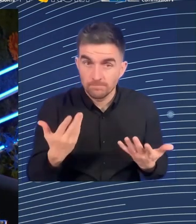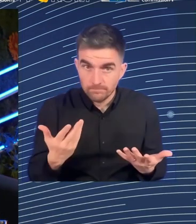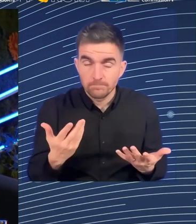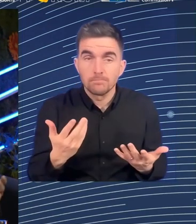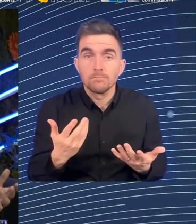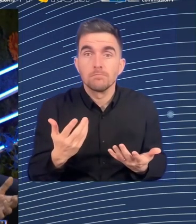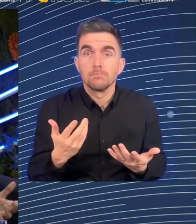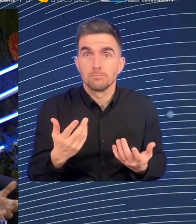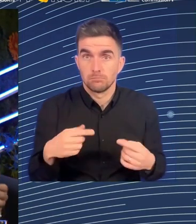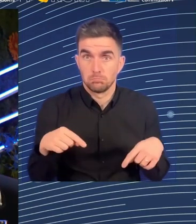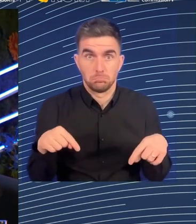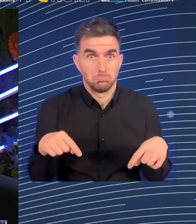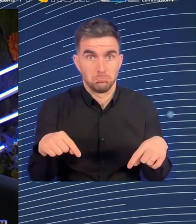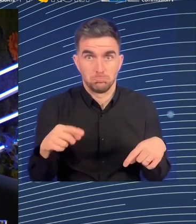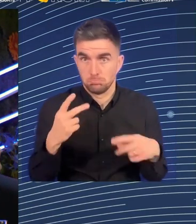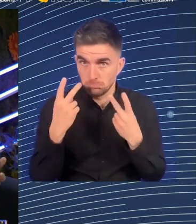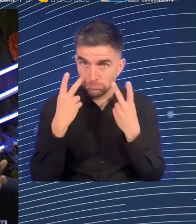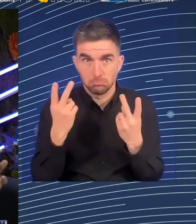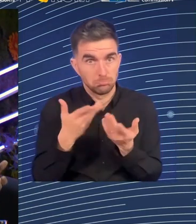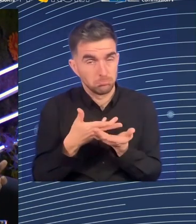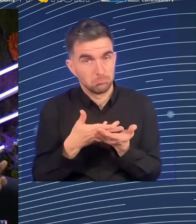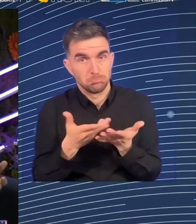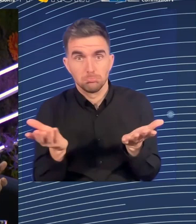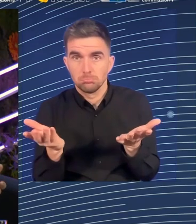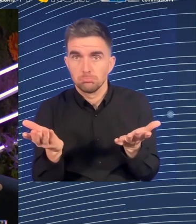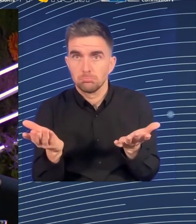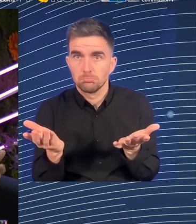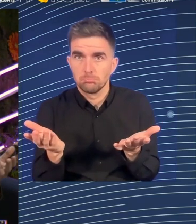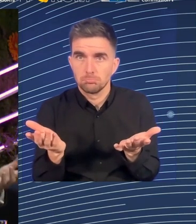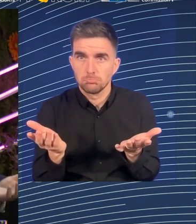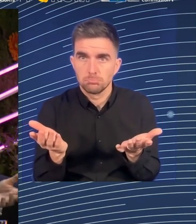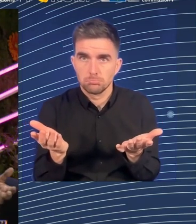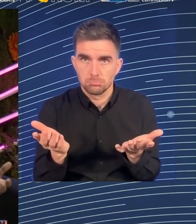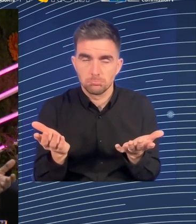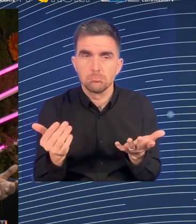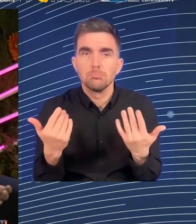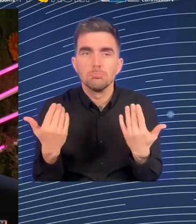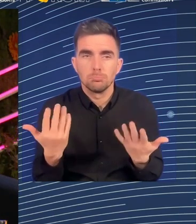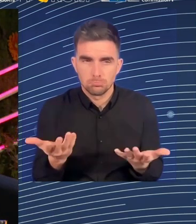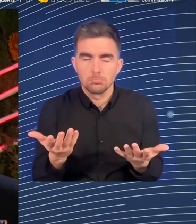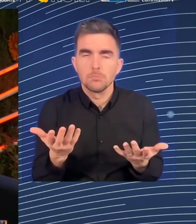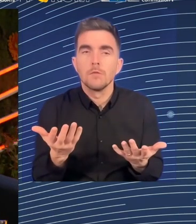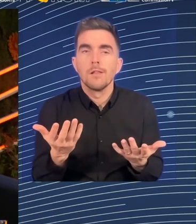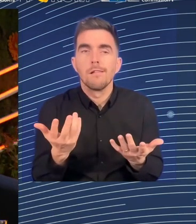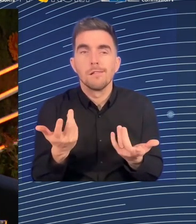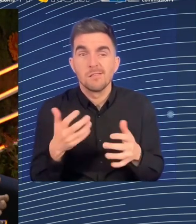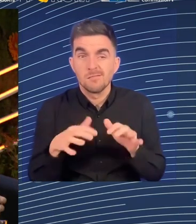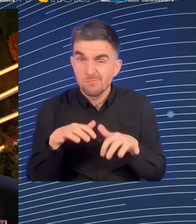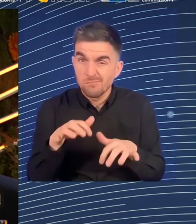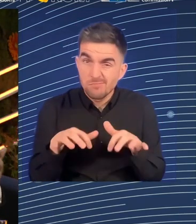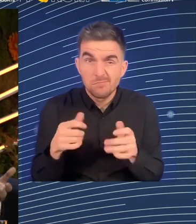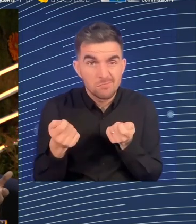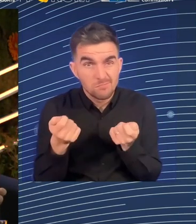the digitalization. Their demand will be declining. Of course, everybody has these skills nowadays, so we do